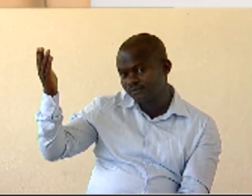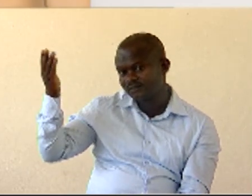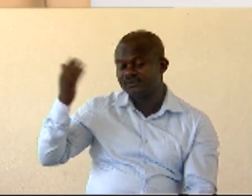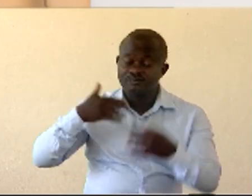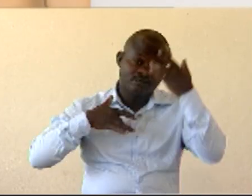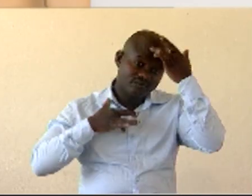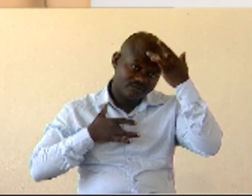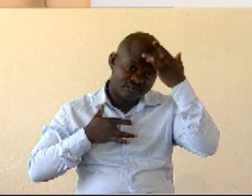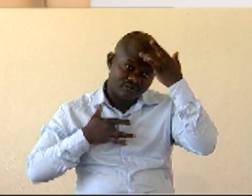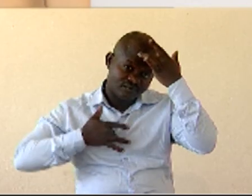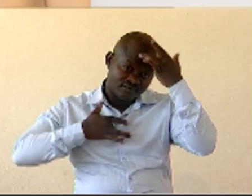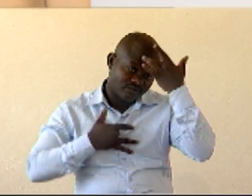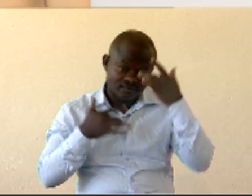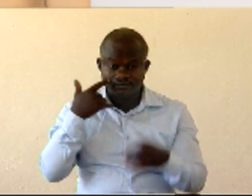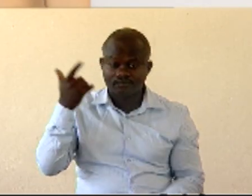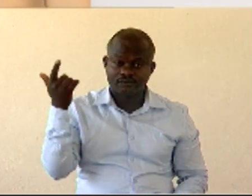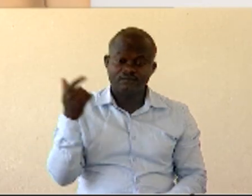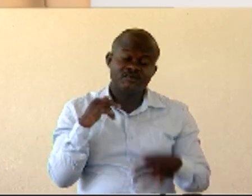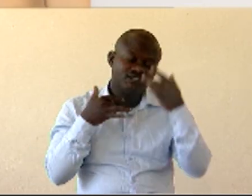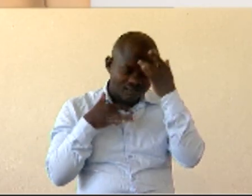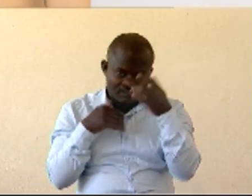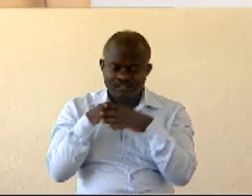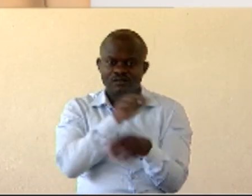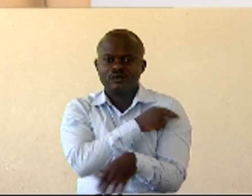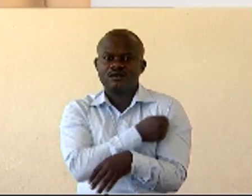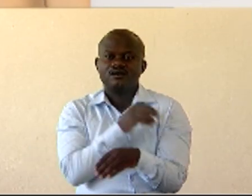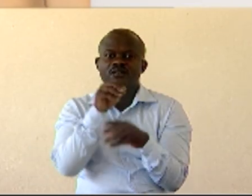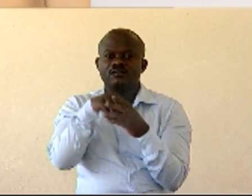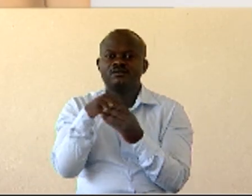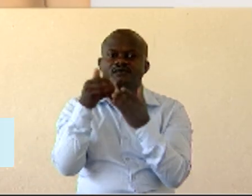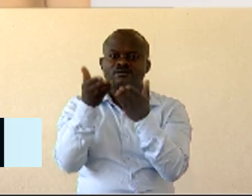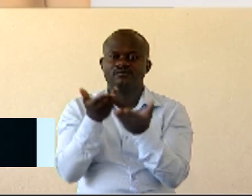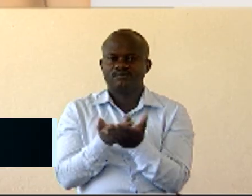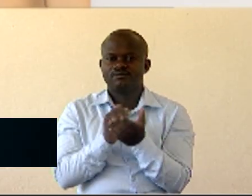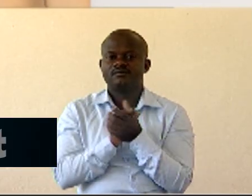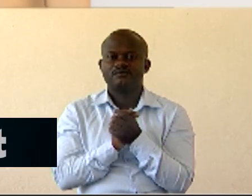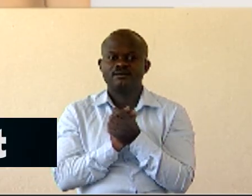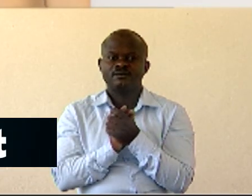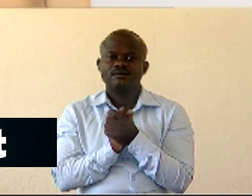patient. He's sick. He's in the hospital. He's been admitted.